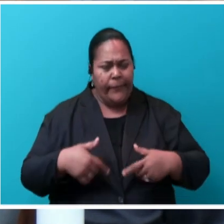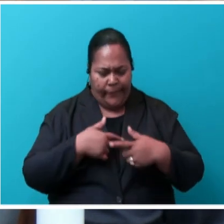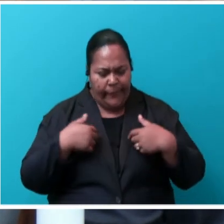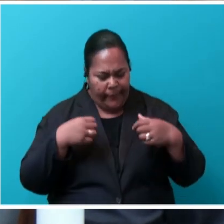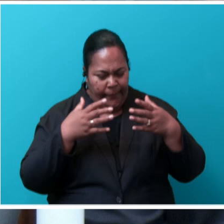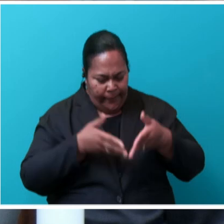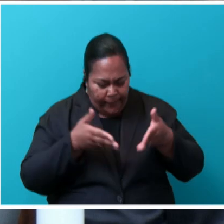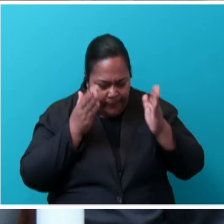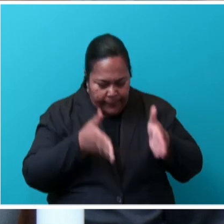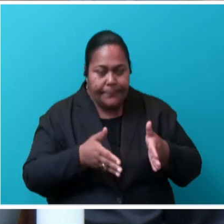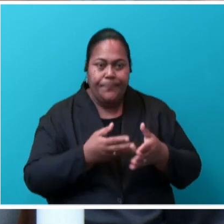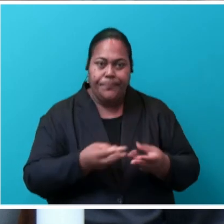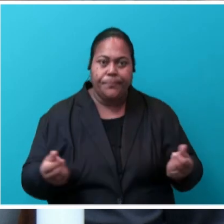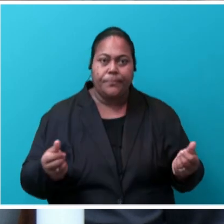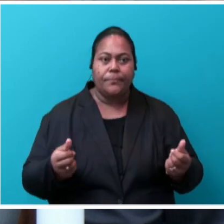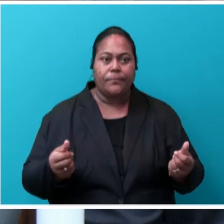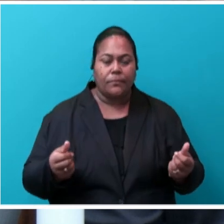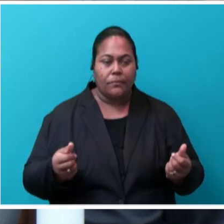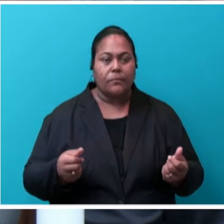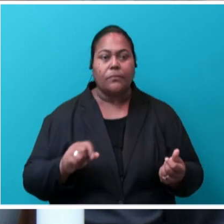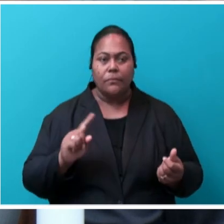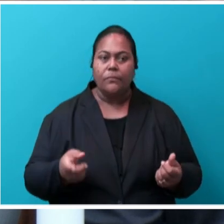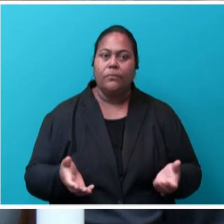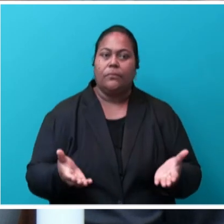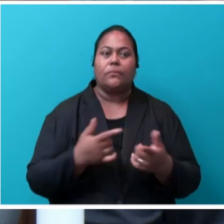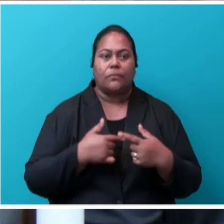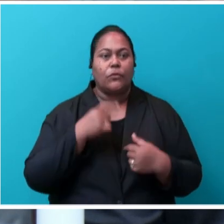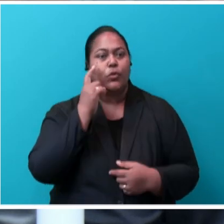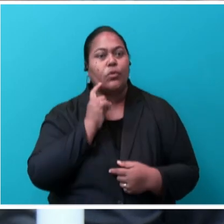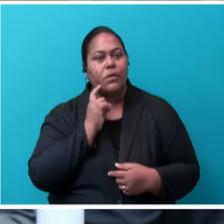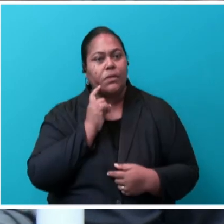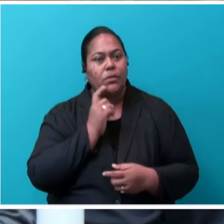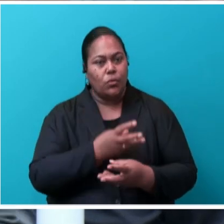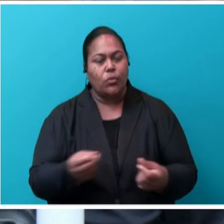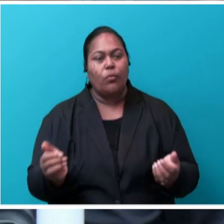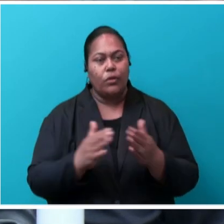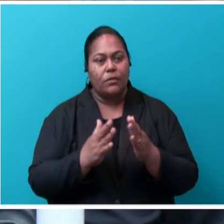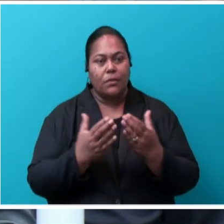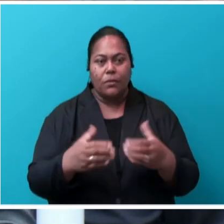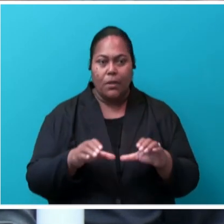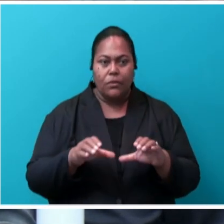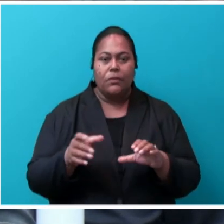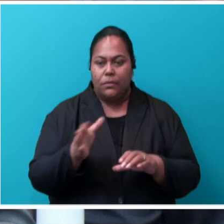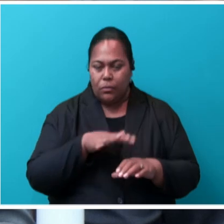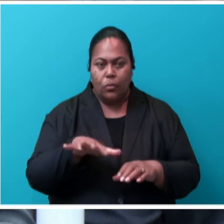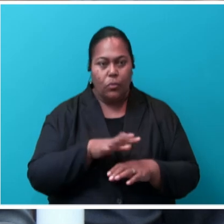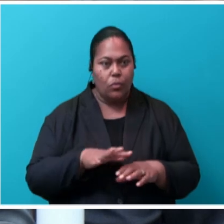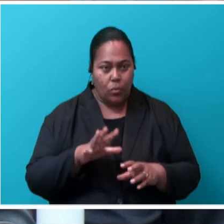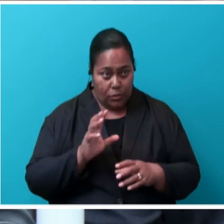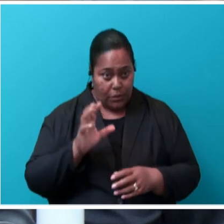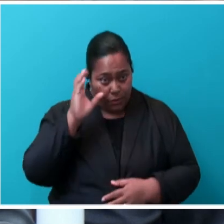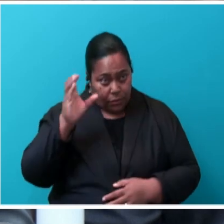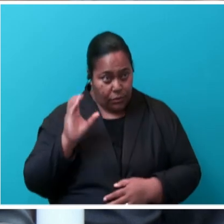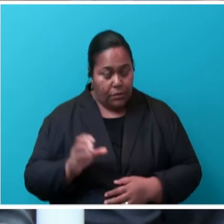to fix with all the municipal councils throughout our country. And Mr. Speaker, sir, it is significant to note the progress made